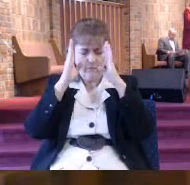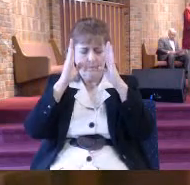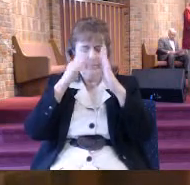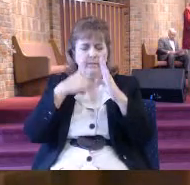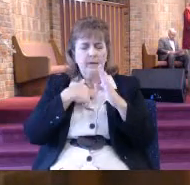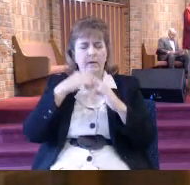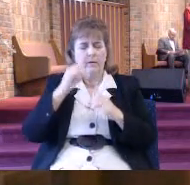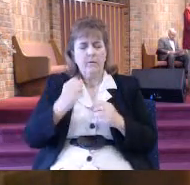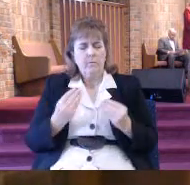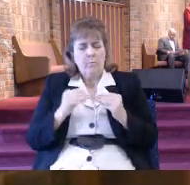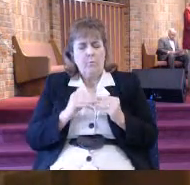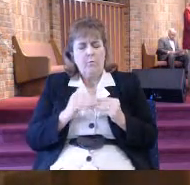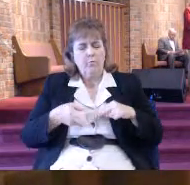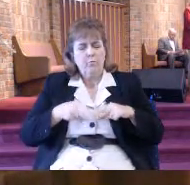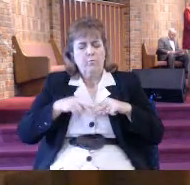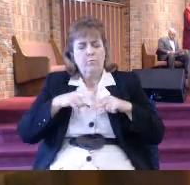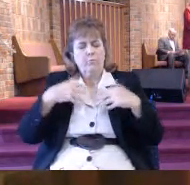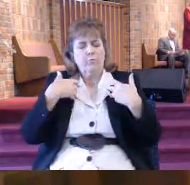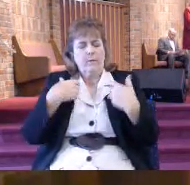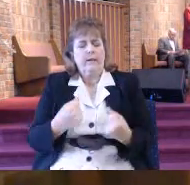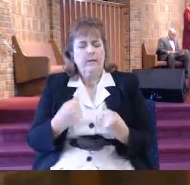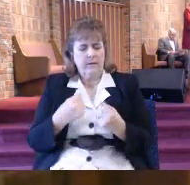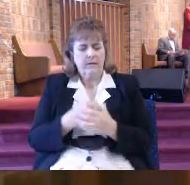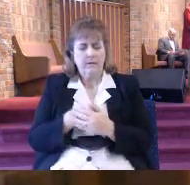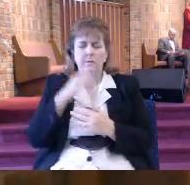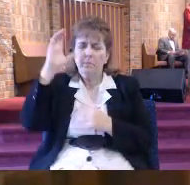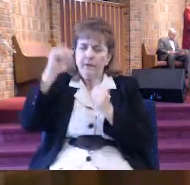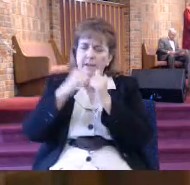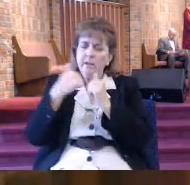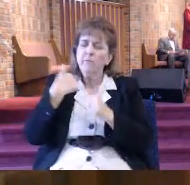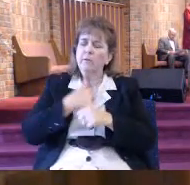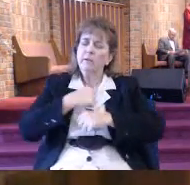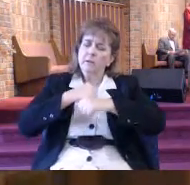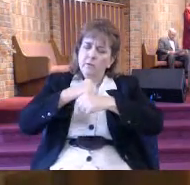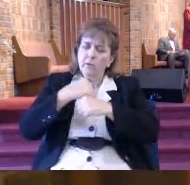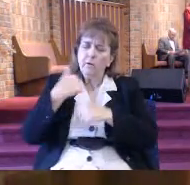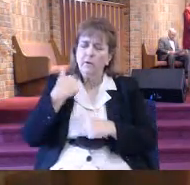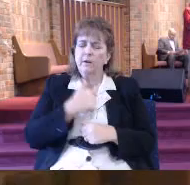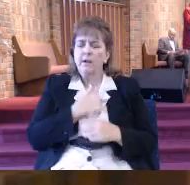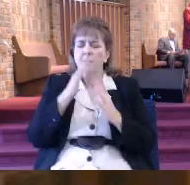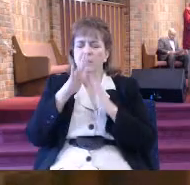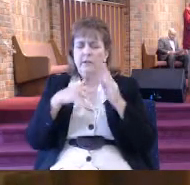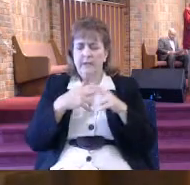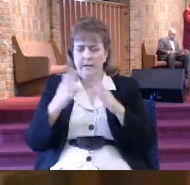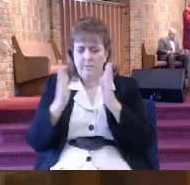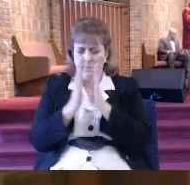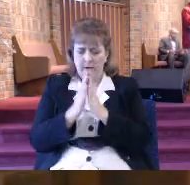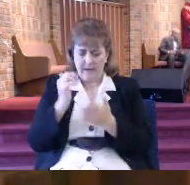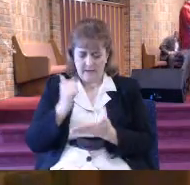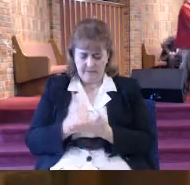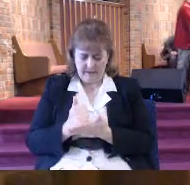strengthen our spiritual walks. Be with us. Guide, guard, and direct our footsteps. In Jesus' name we pray. Amen.